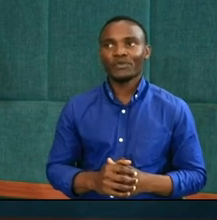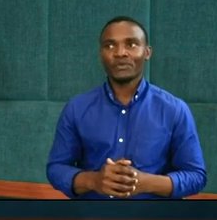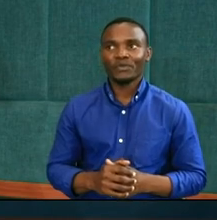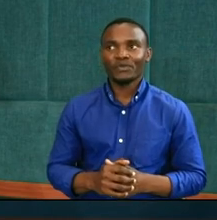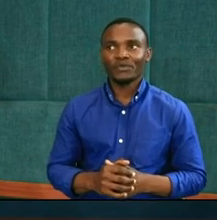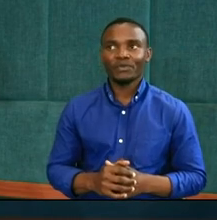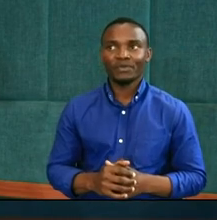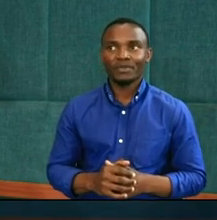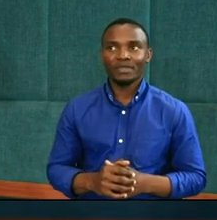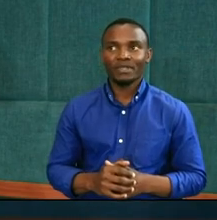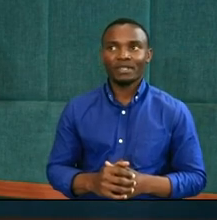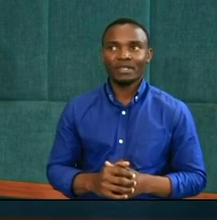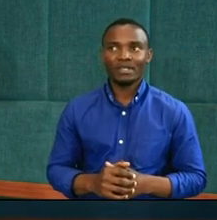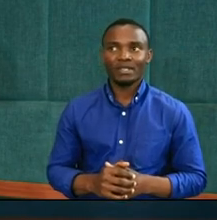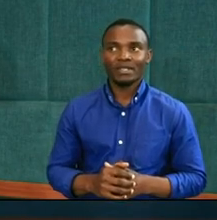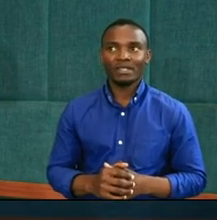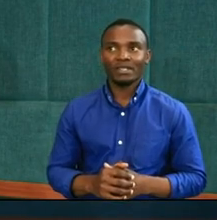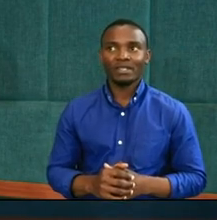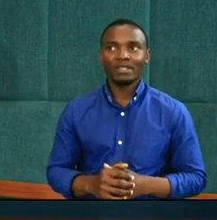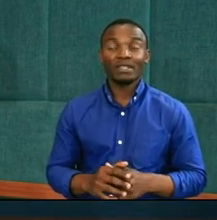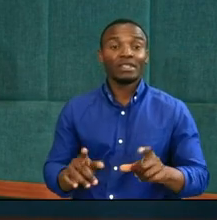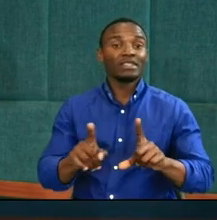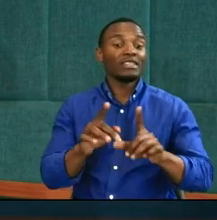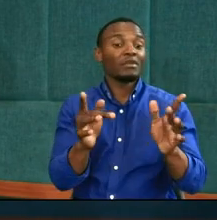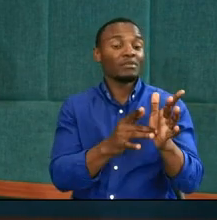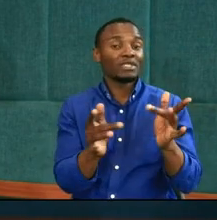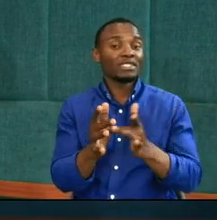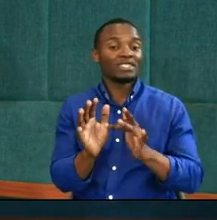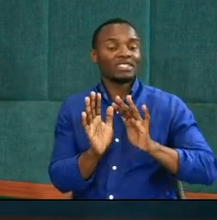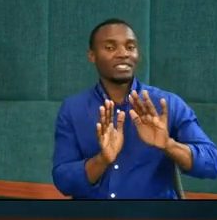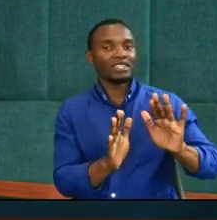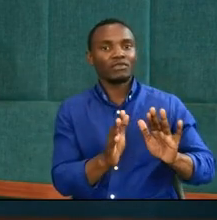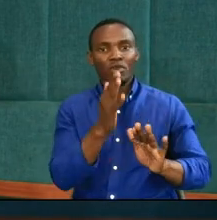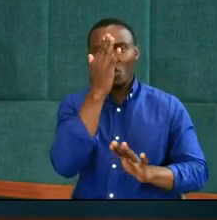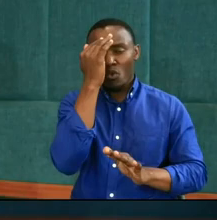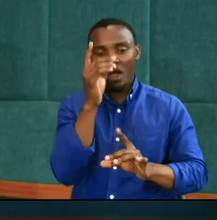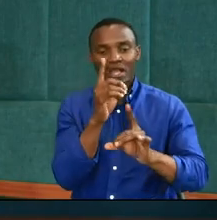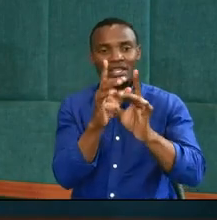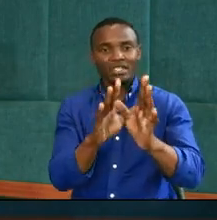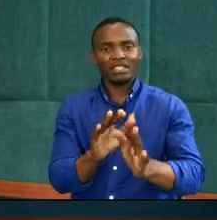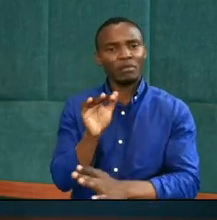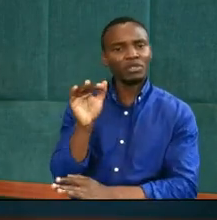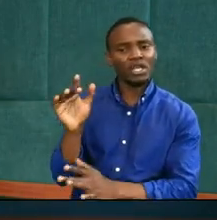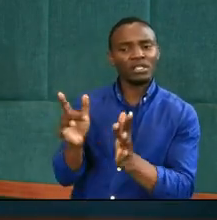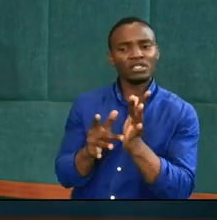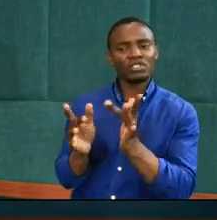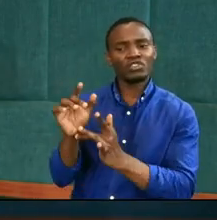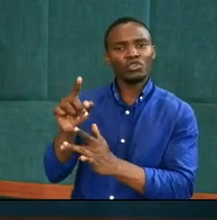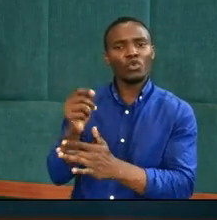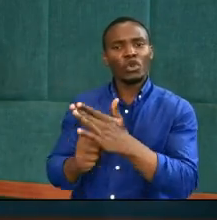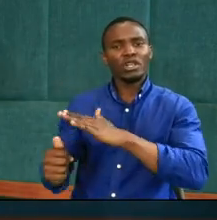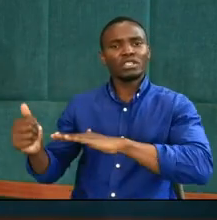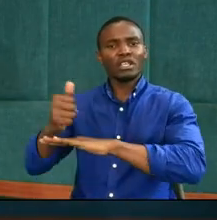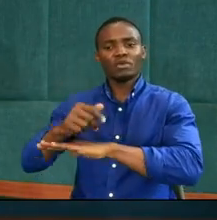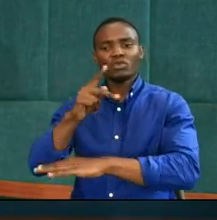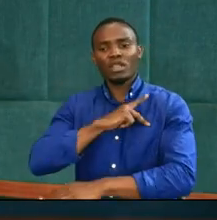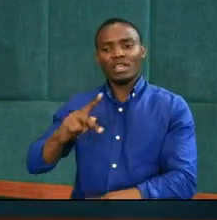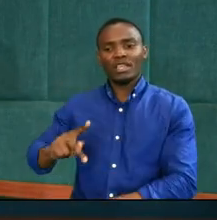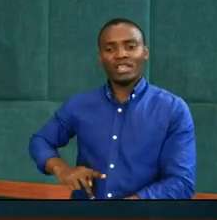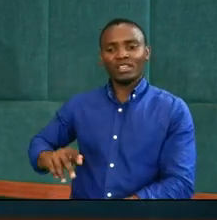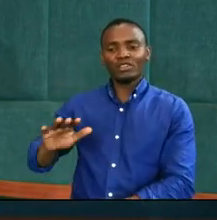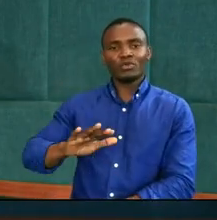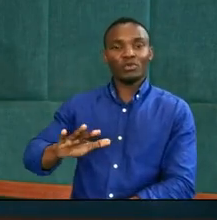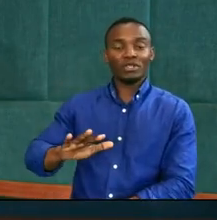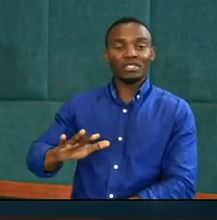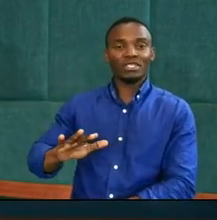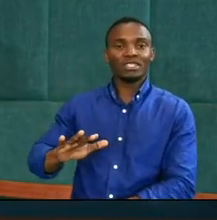good practice. Jesus shied away from it also. Because the disciple says, Lord, are you gonna establish your kingdom now? And Jesus says, hey.